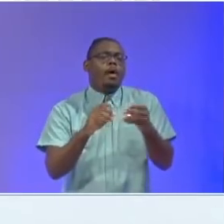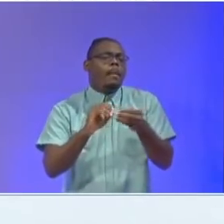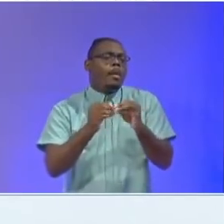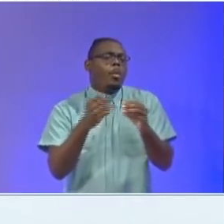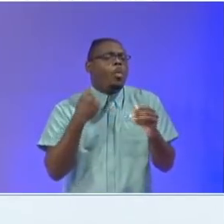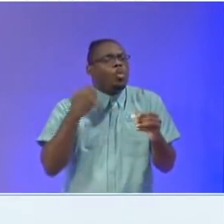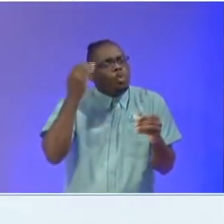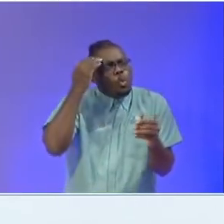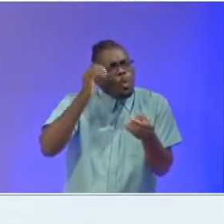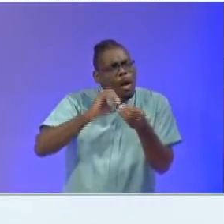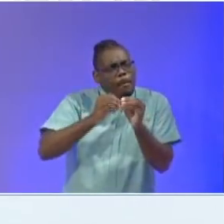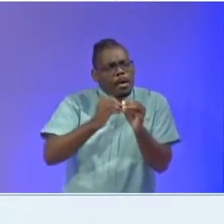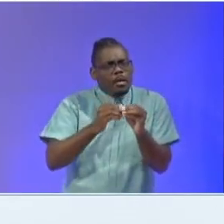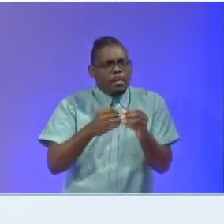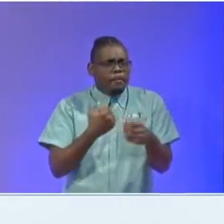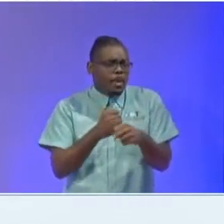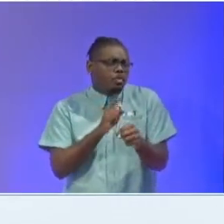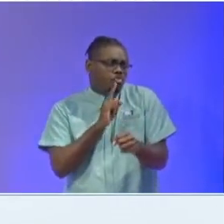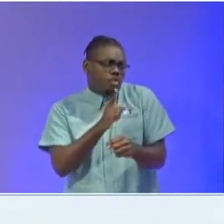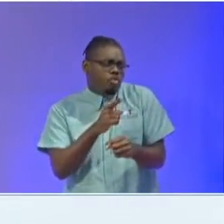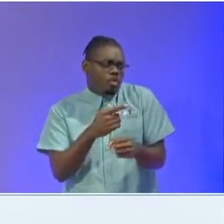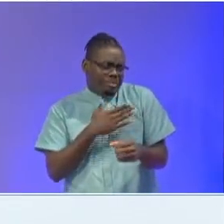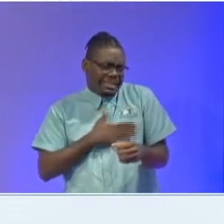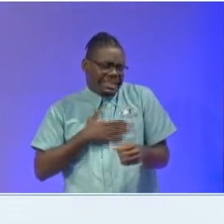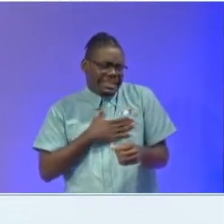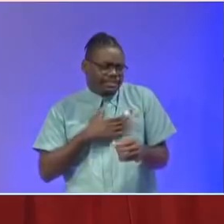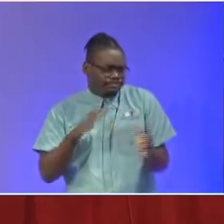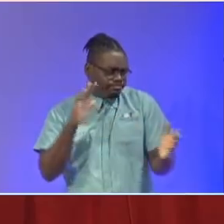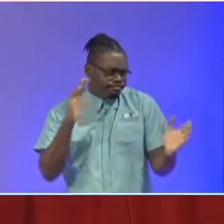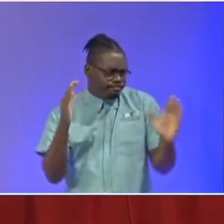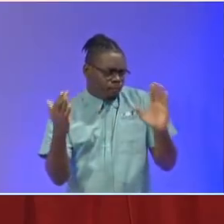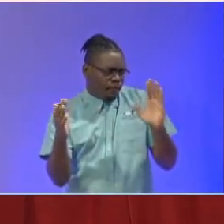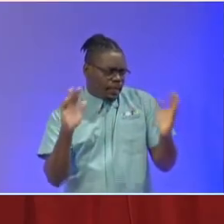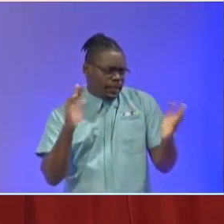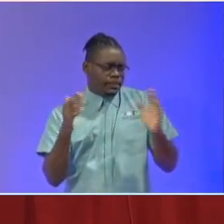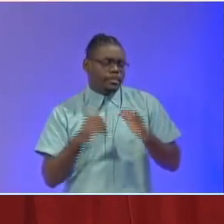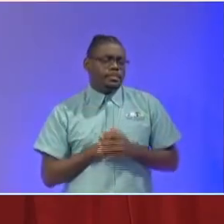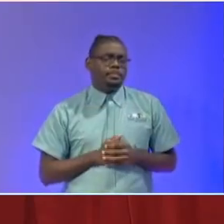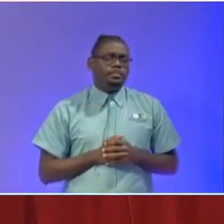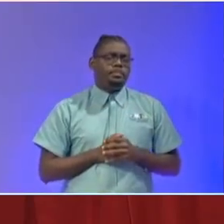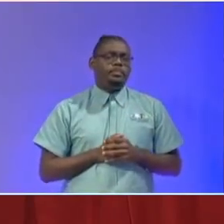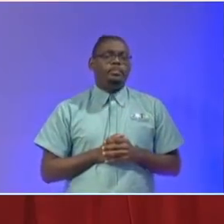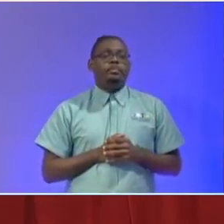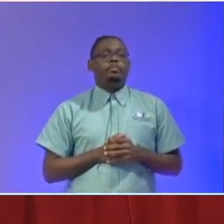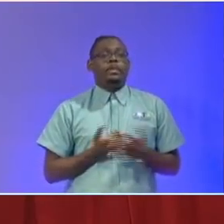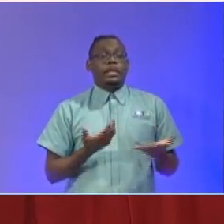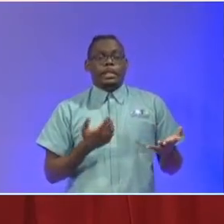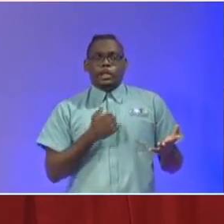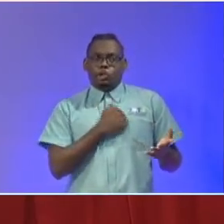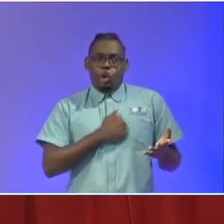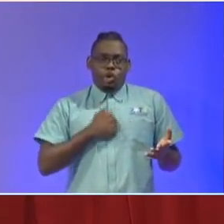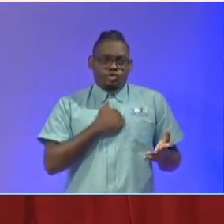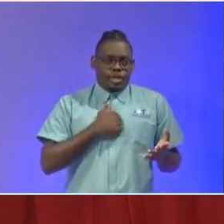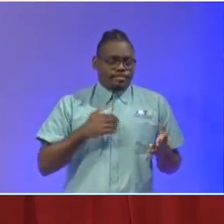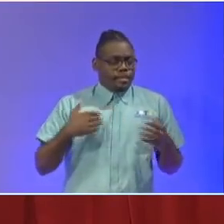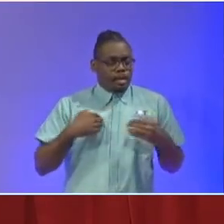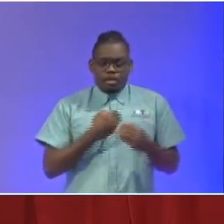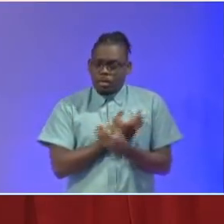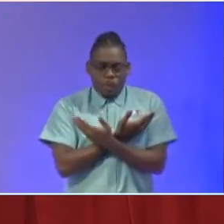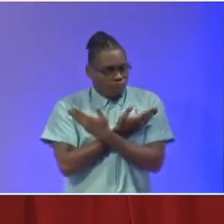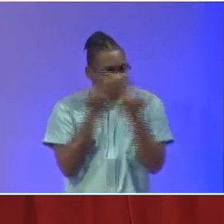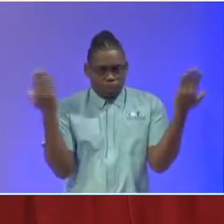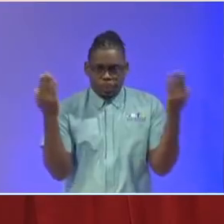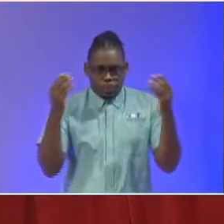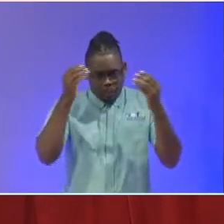for vaccination during pregnancy. Thanks. Thank you very much, Dr. Surju Singh. We now go to TV6 for